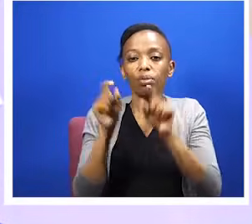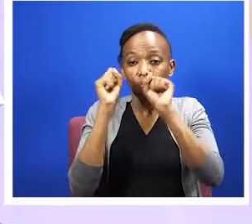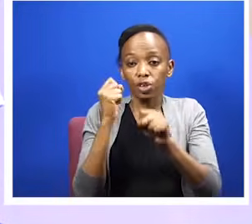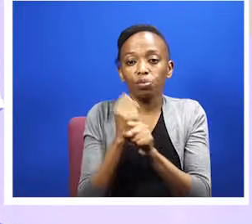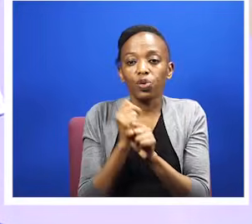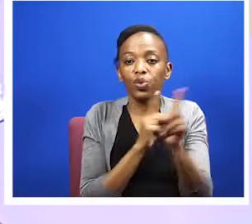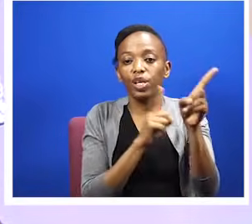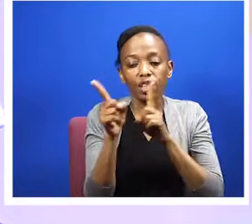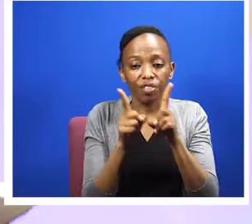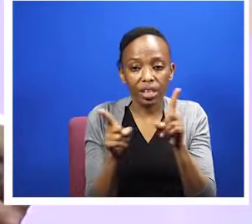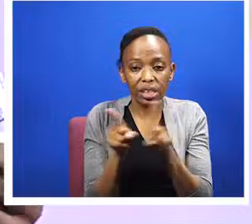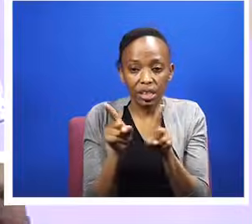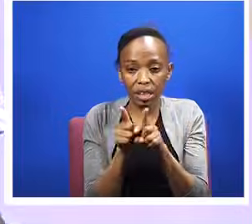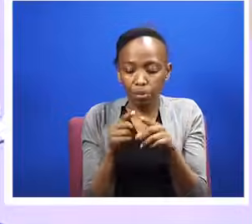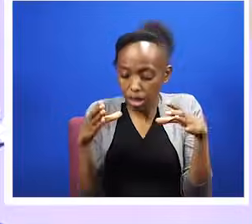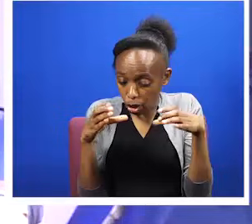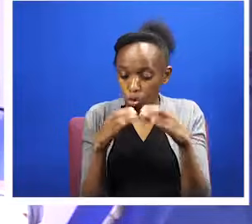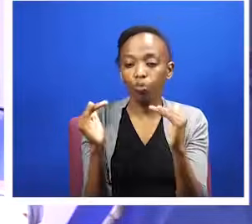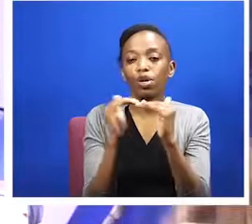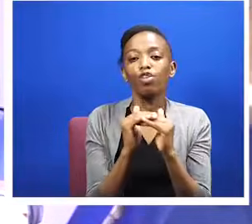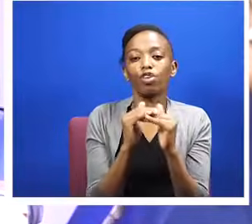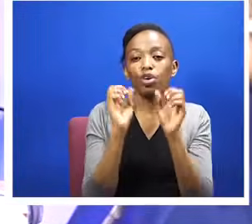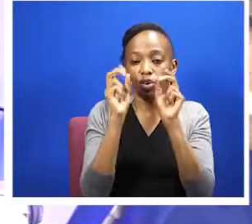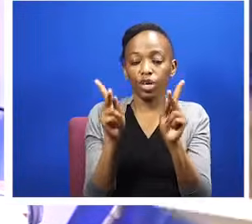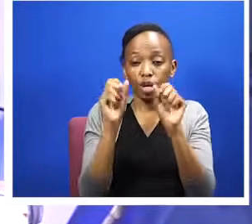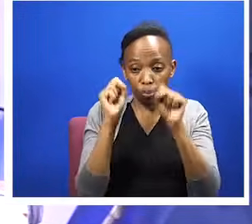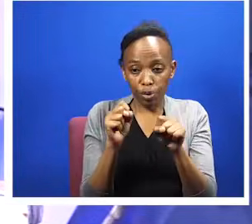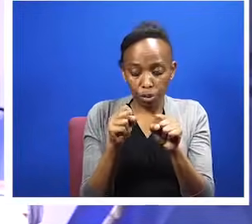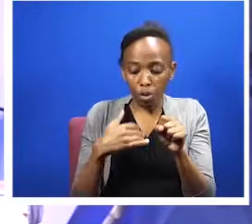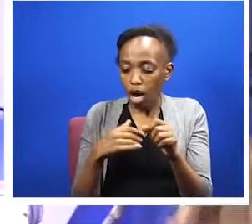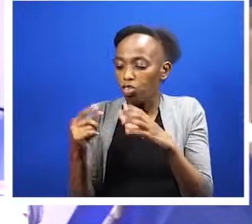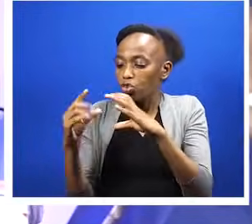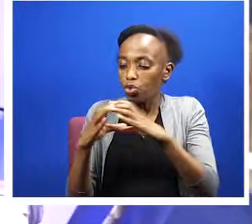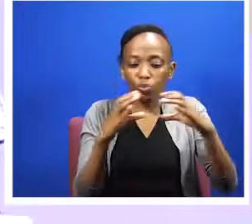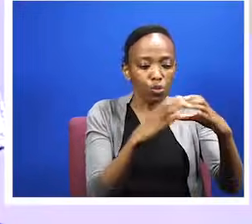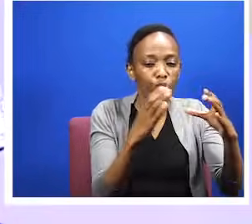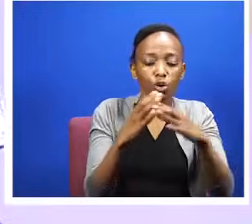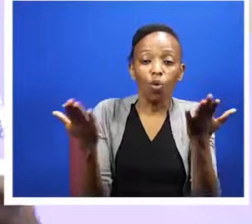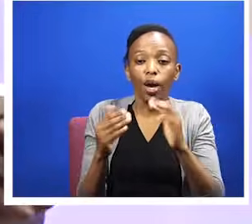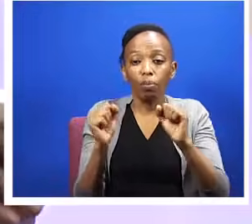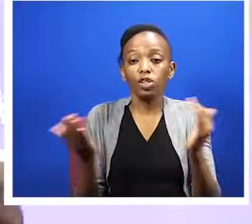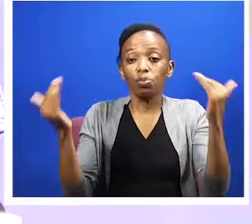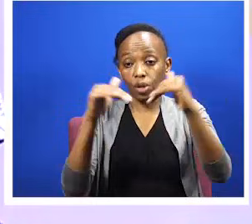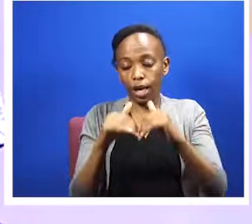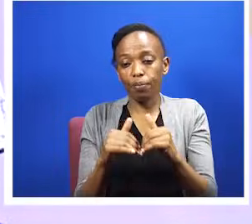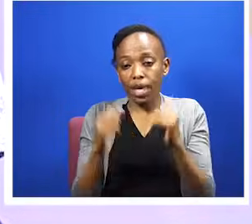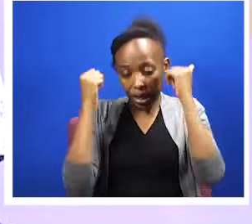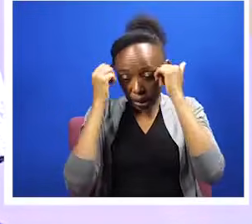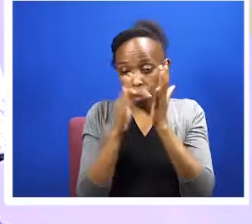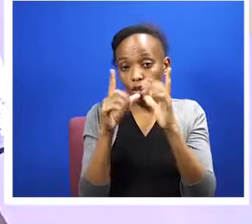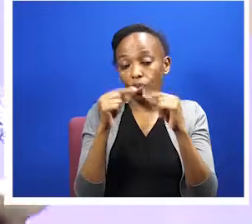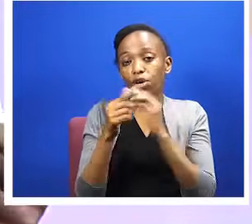safari at the group level, right? We can form some small groups where we can come together and study the word of